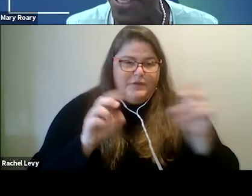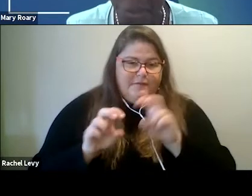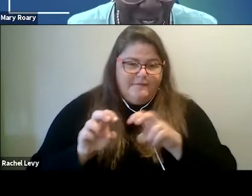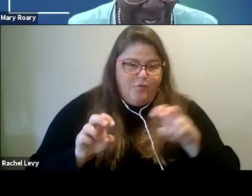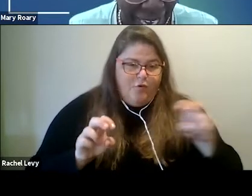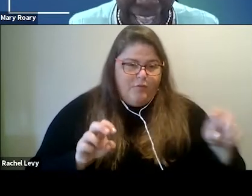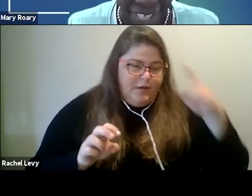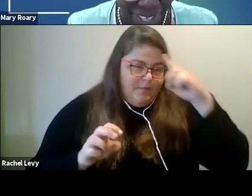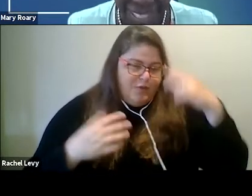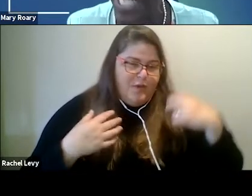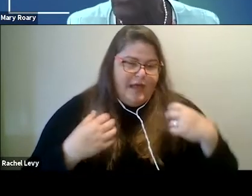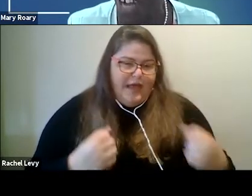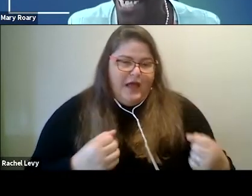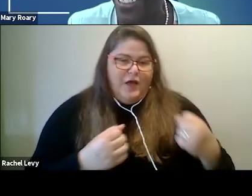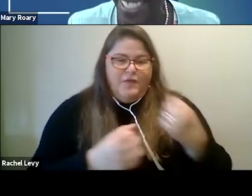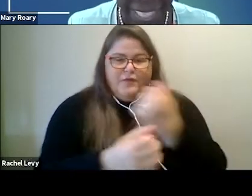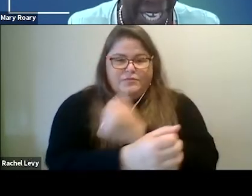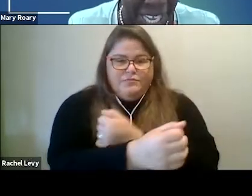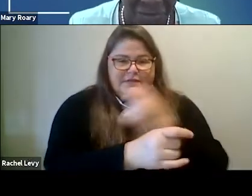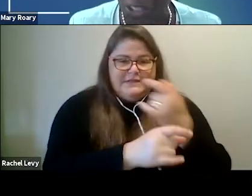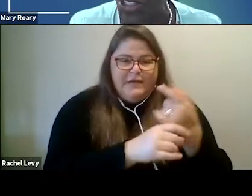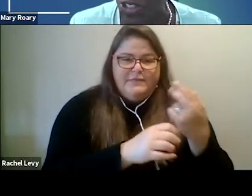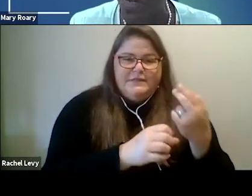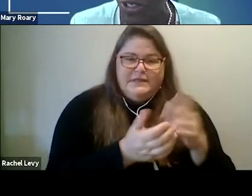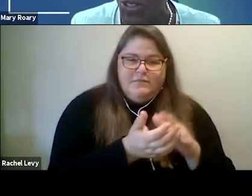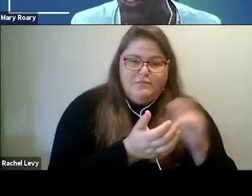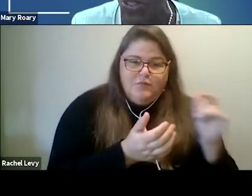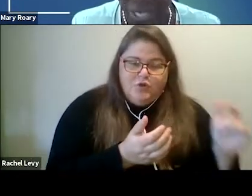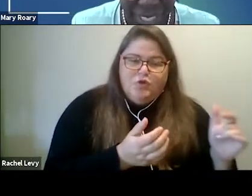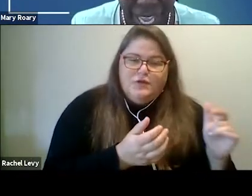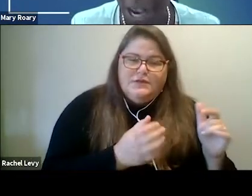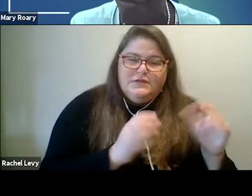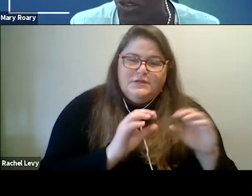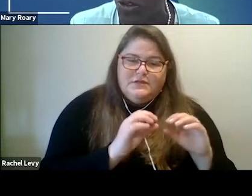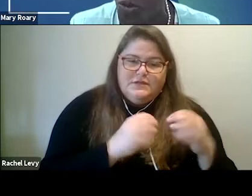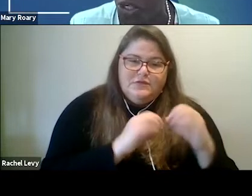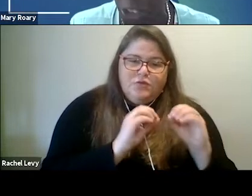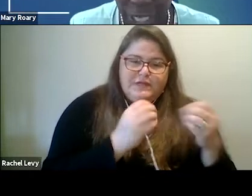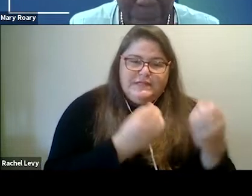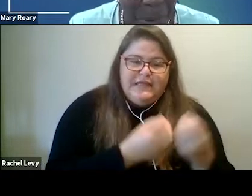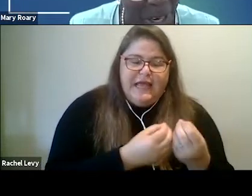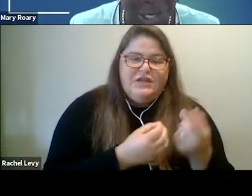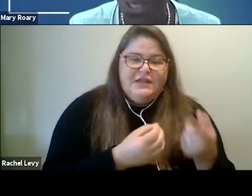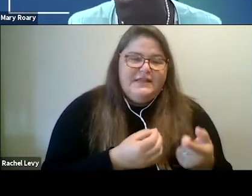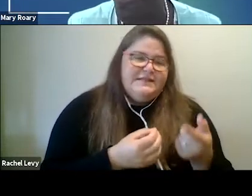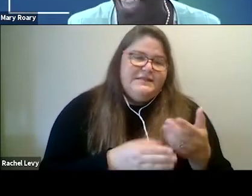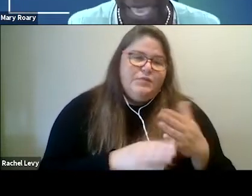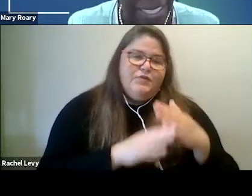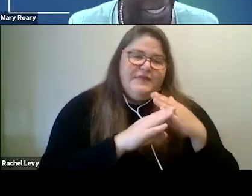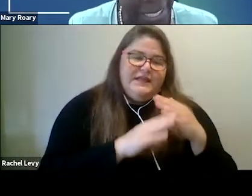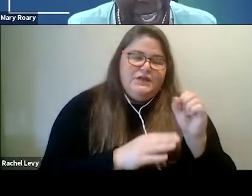Use Disorder. This is Strategies and Interventions to Reduce Suicide, a virtual workshop, part